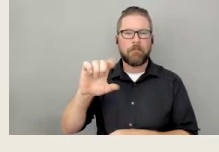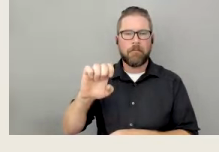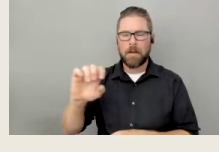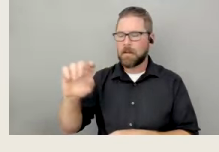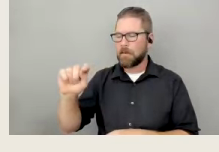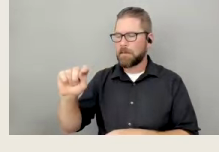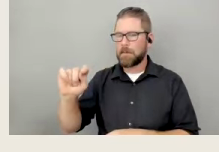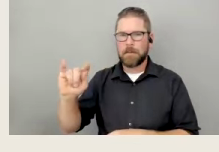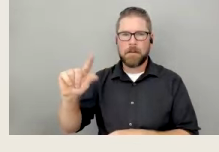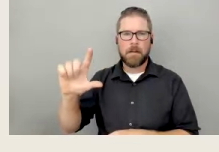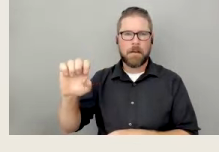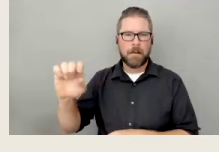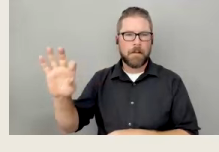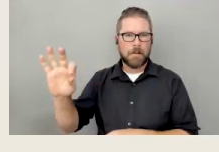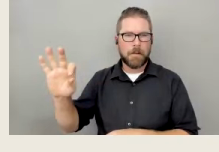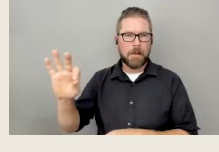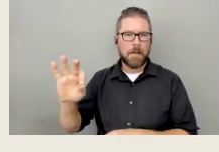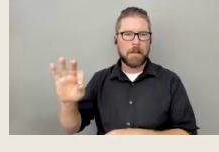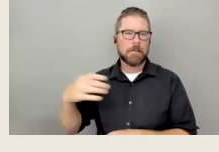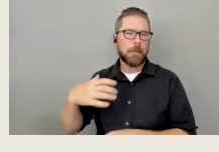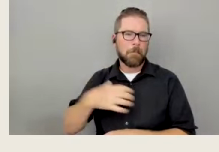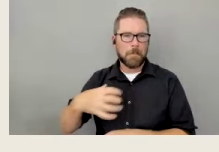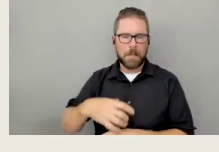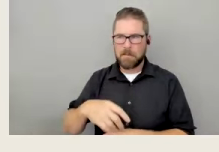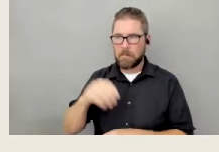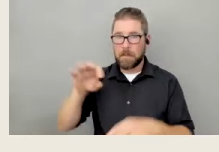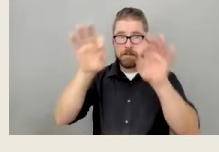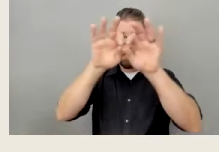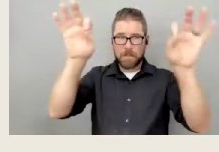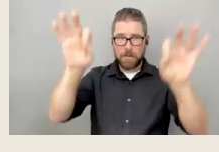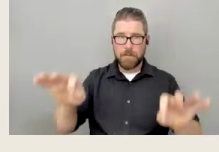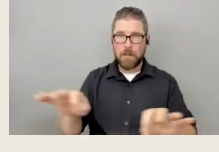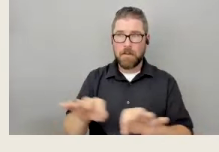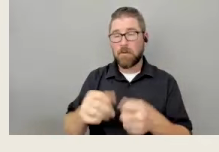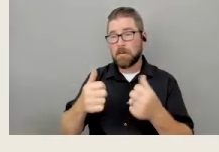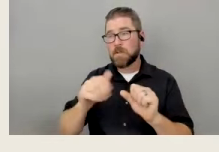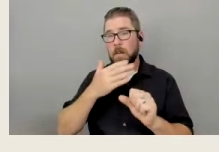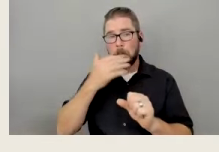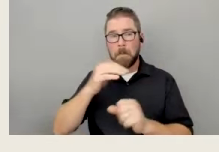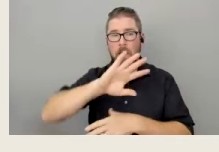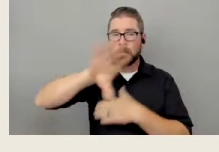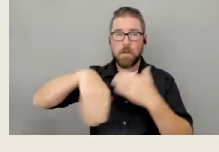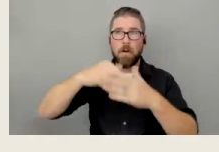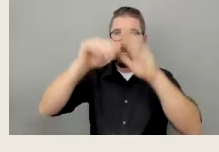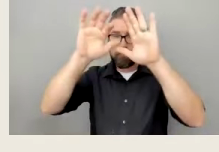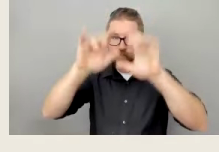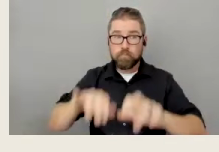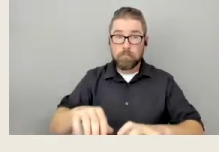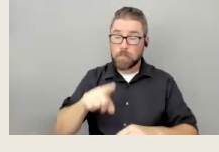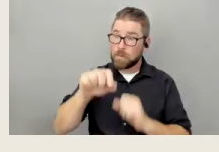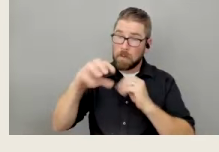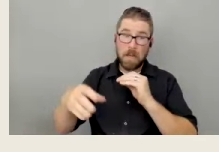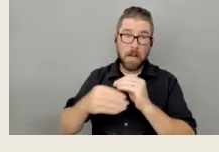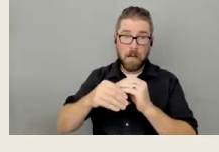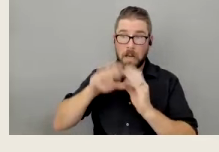so it's going to be a form, and then to the best of your ability, fill it out. You can even include evidences such as like photos,